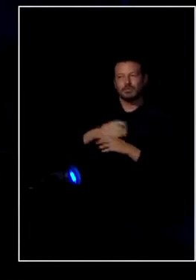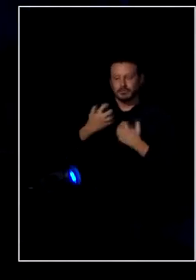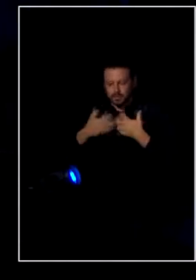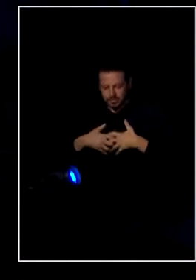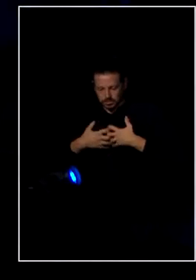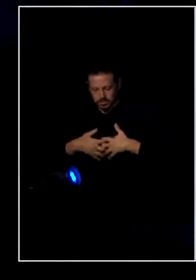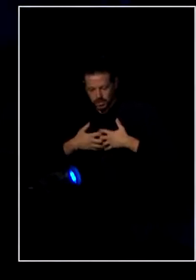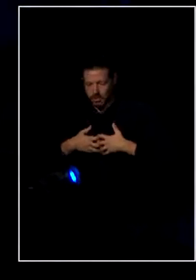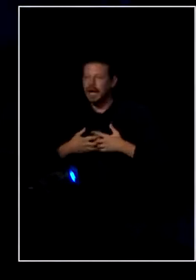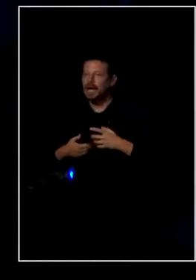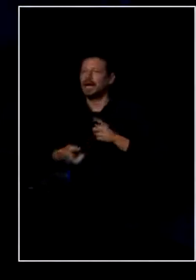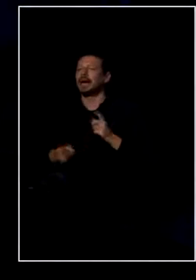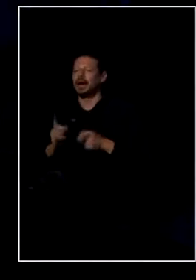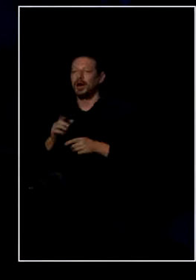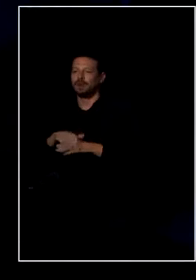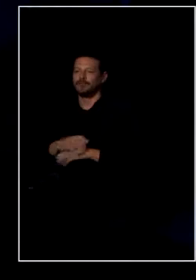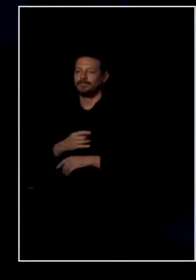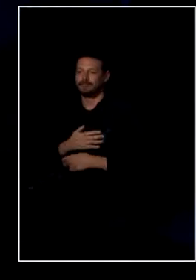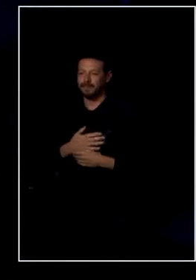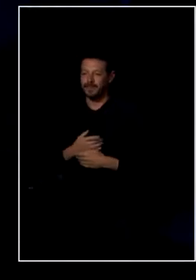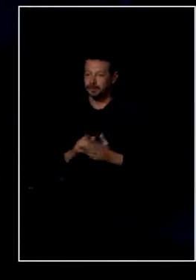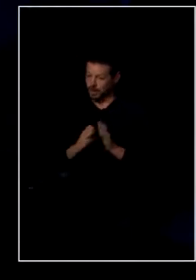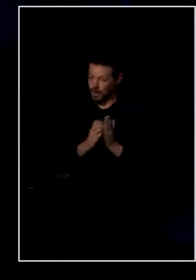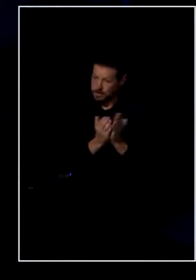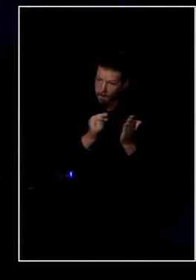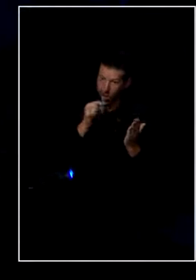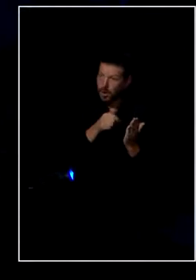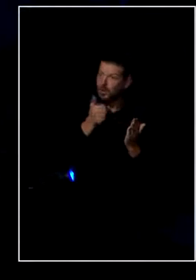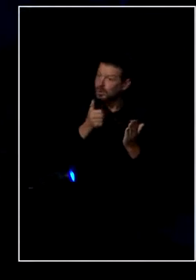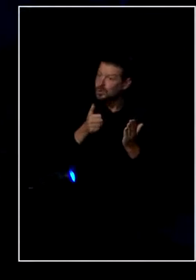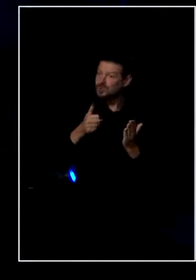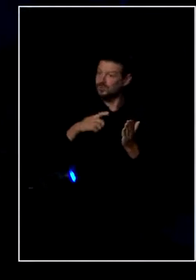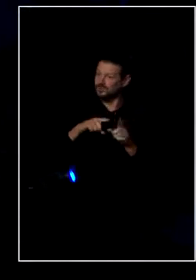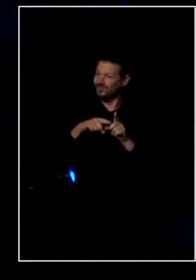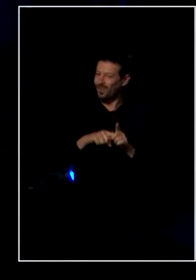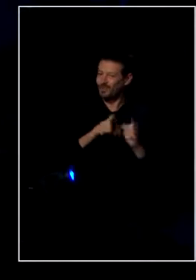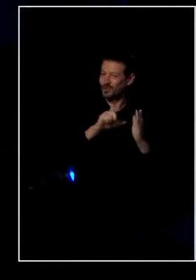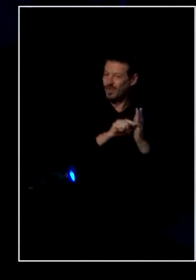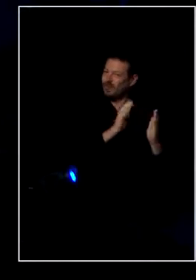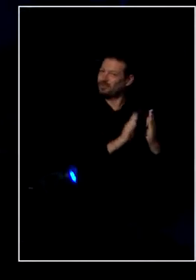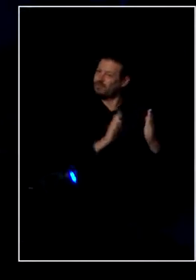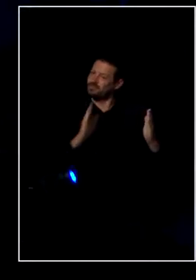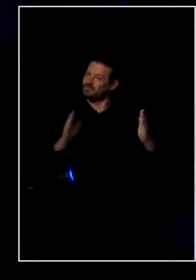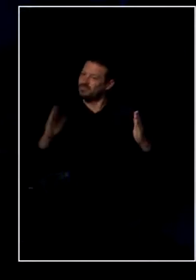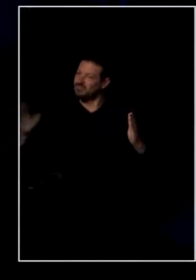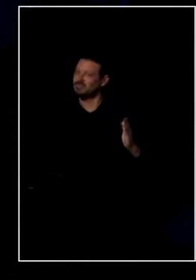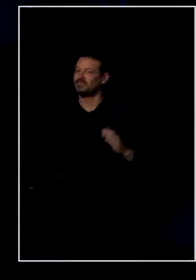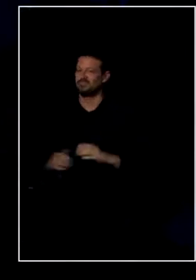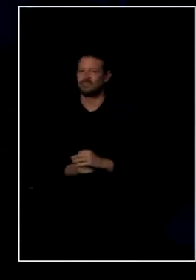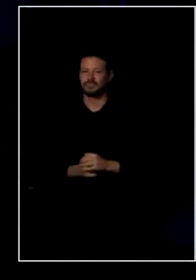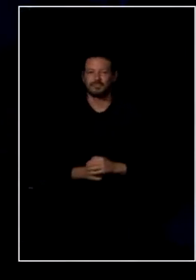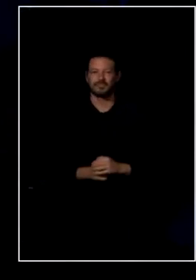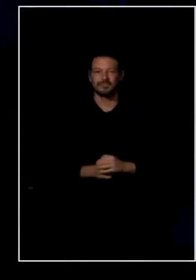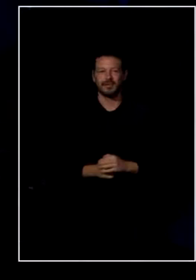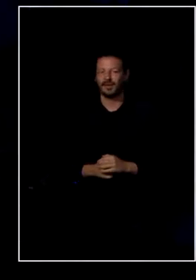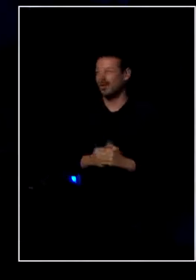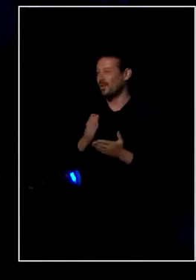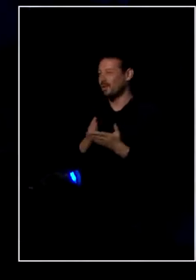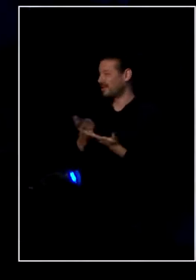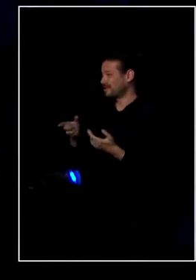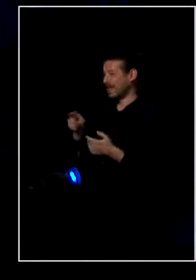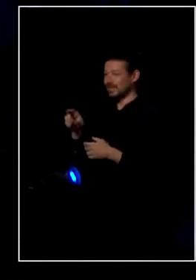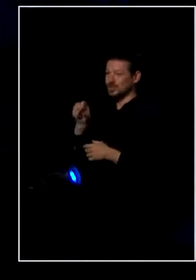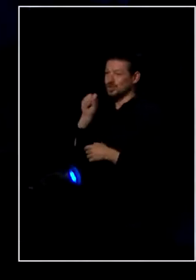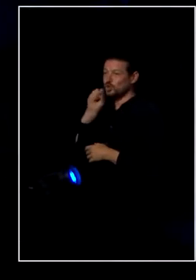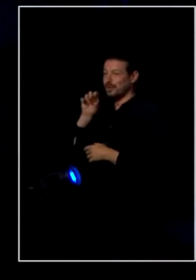for me to have done, because I was able to filter it through time. And I mean, isn't that the whole comedy thing? It's like